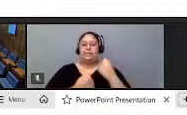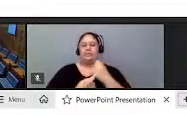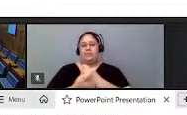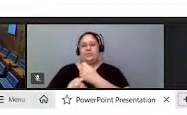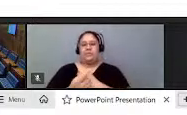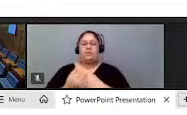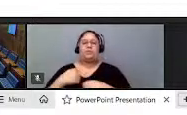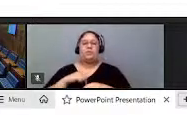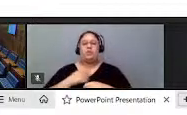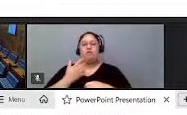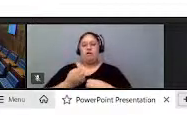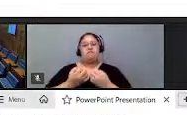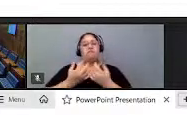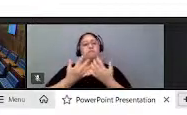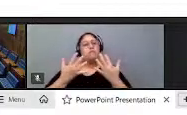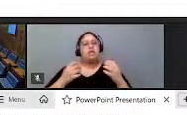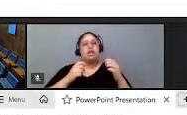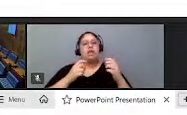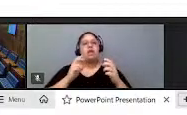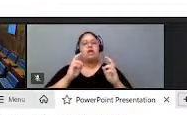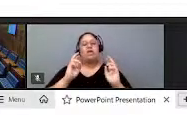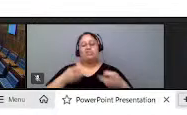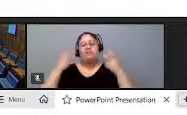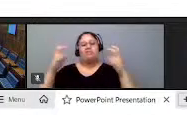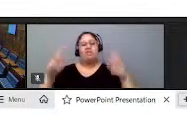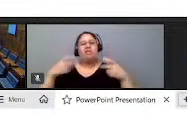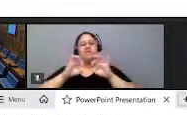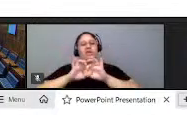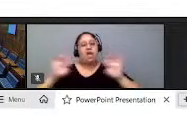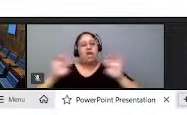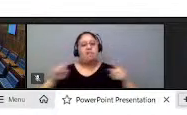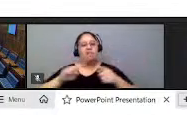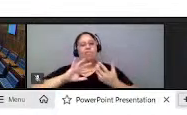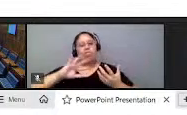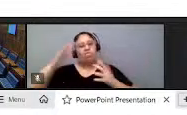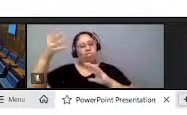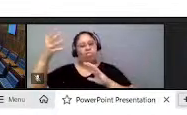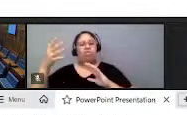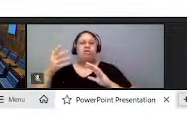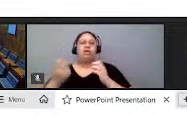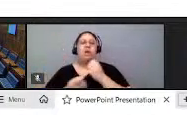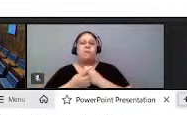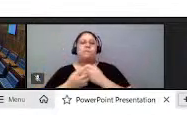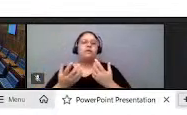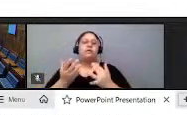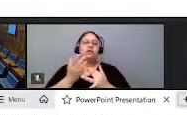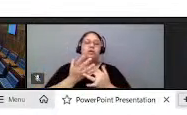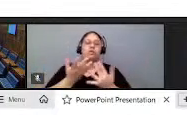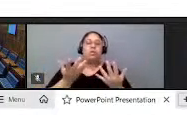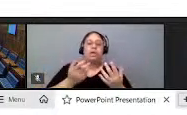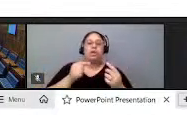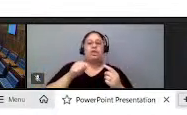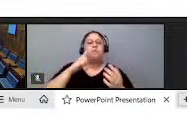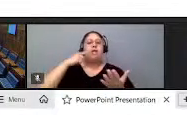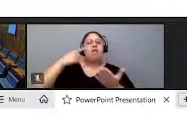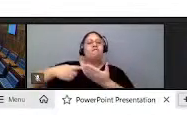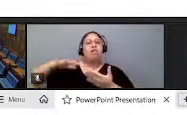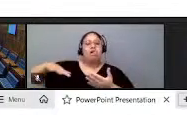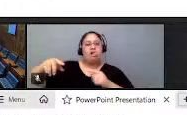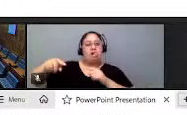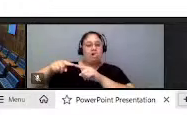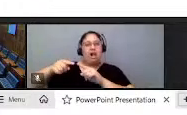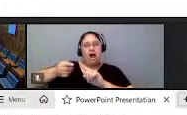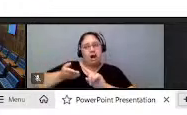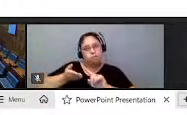having a number of cable theft and sabotage that is happening especially between um Belleville uh up